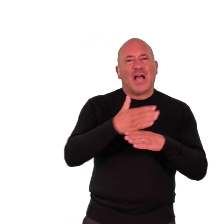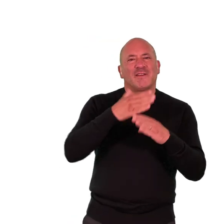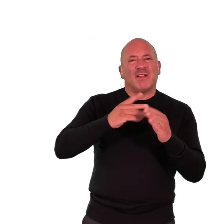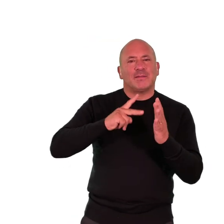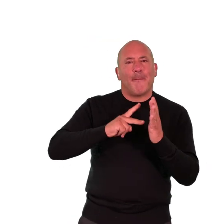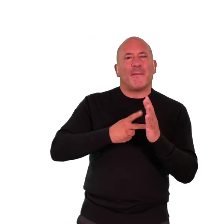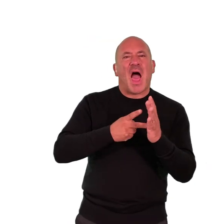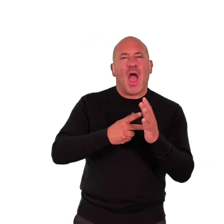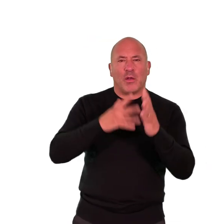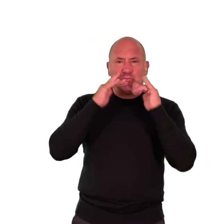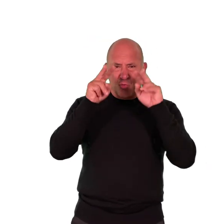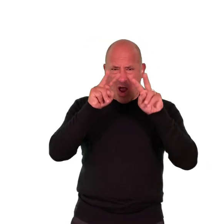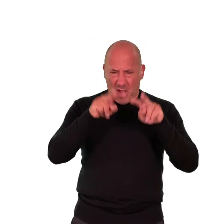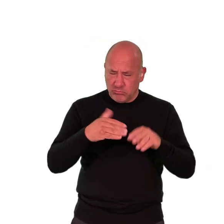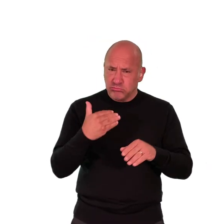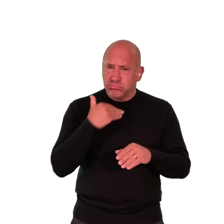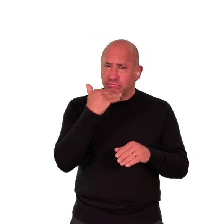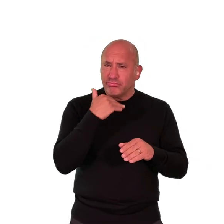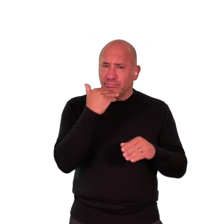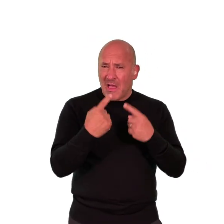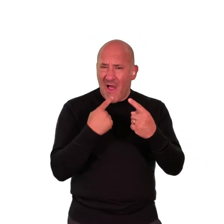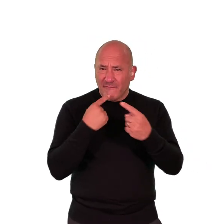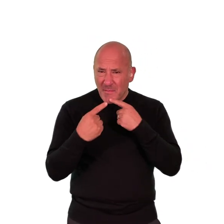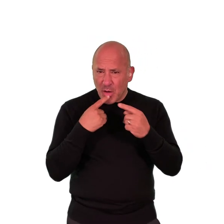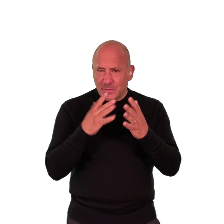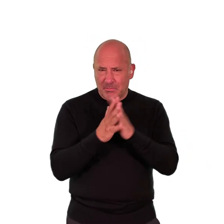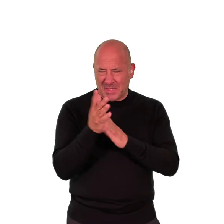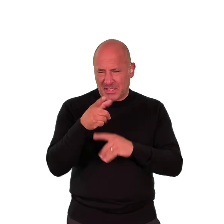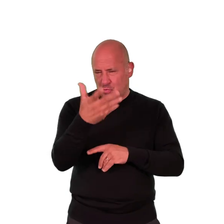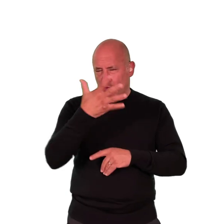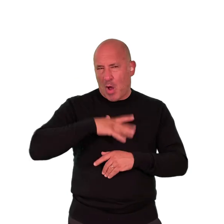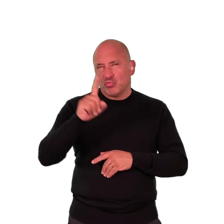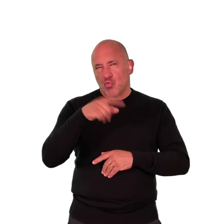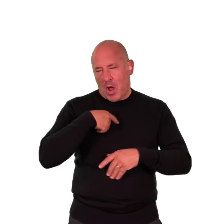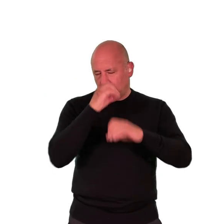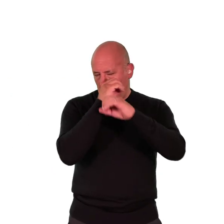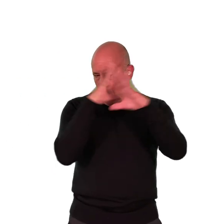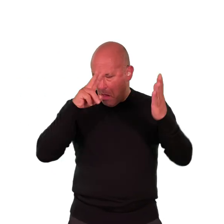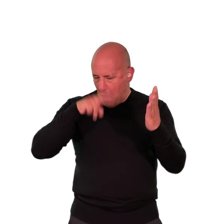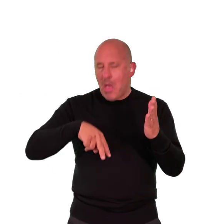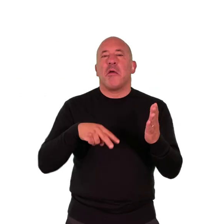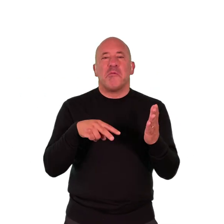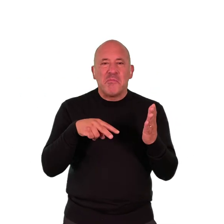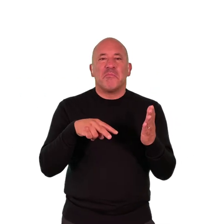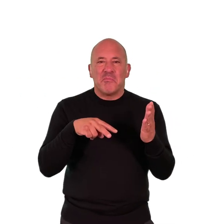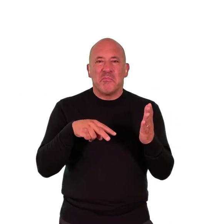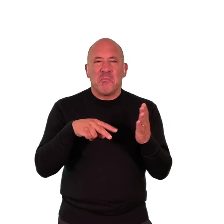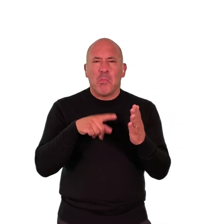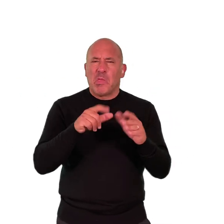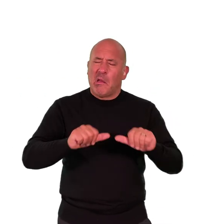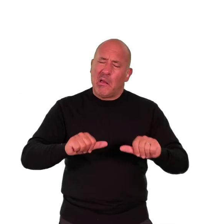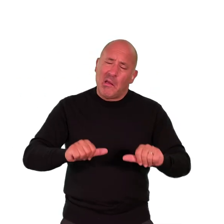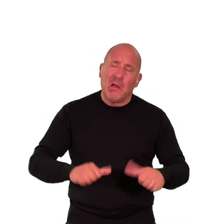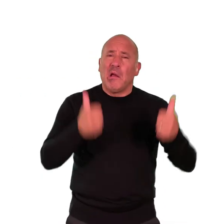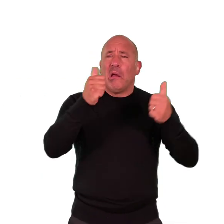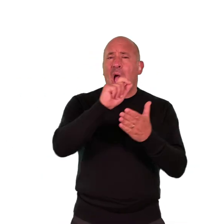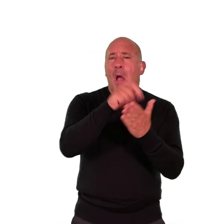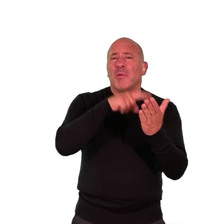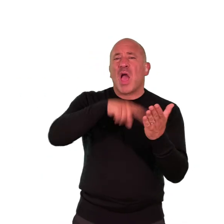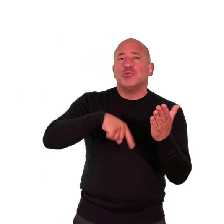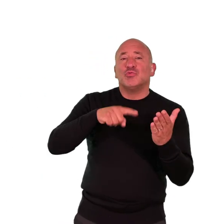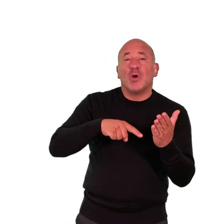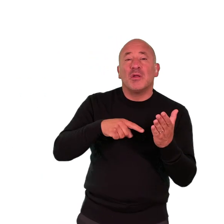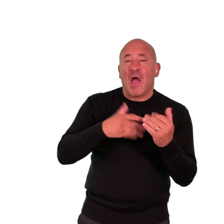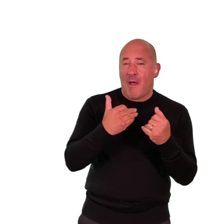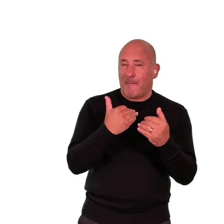Make sure that your activity plan includes enough detail to give us a clear sense of what you want to do. The